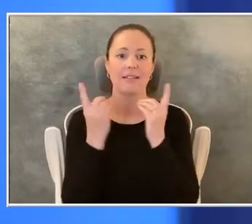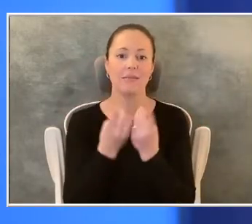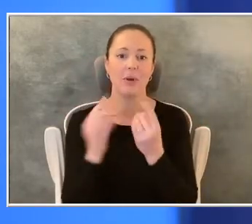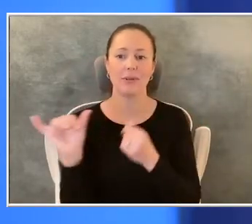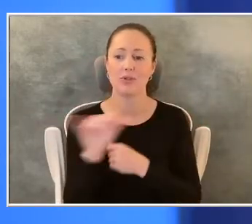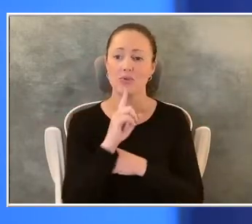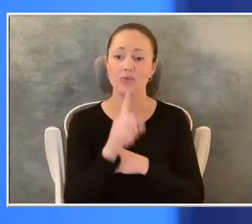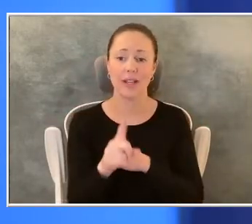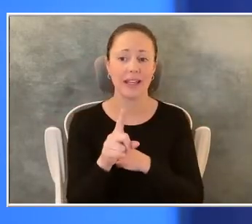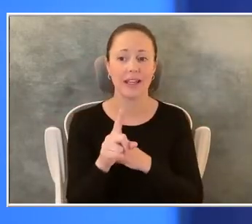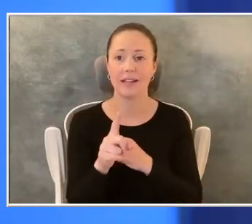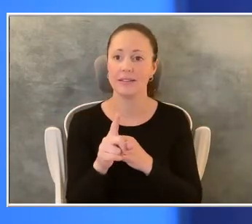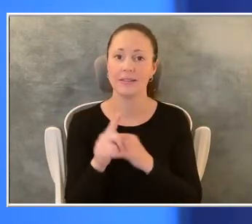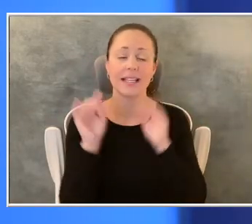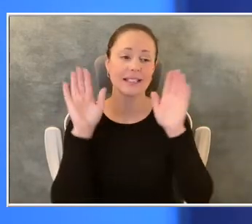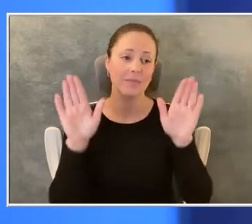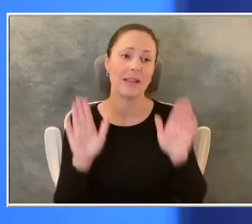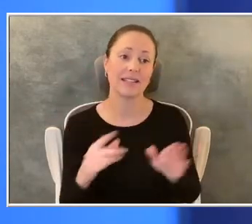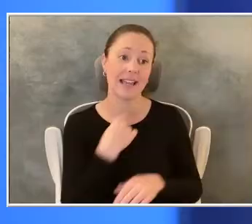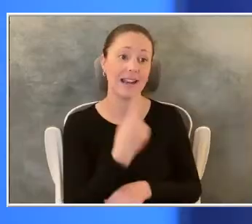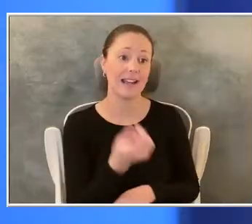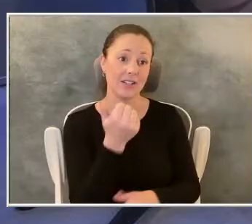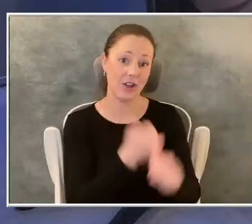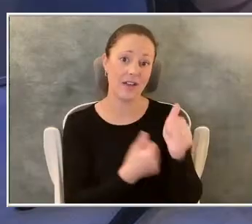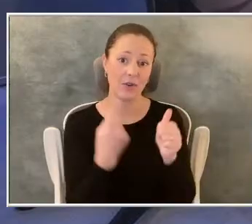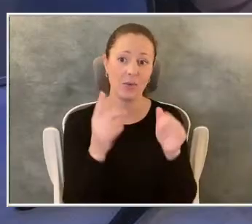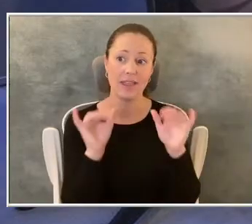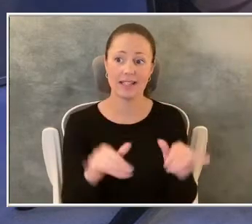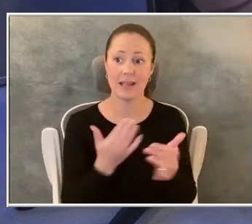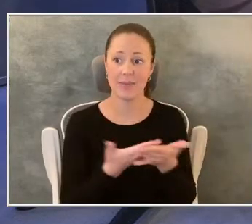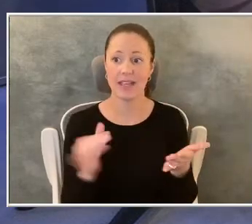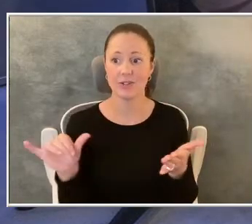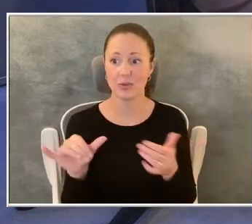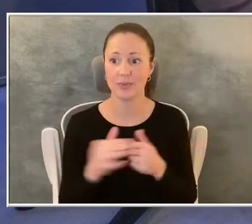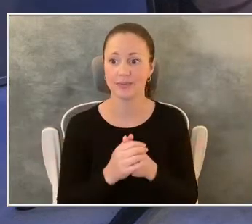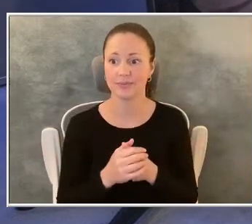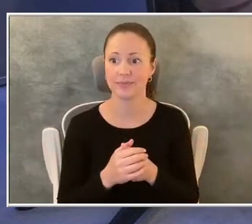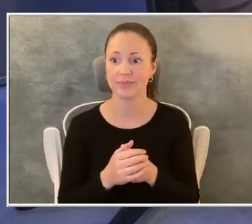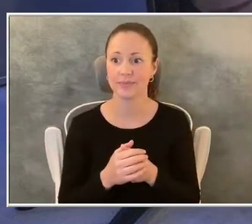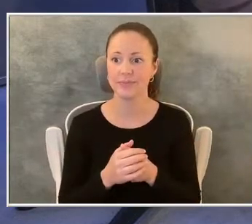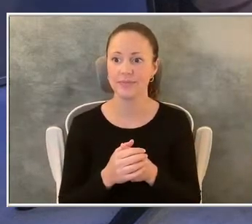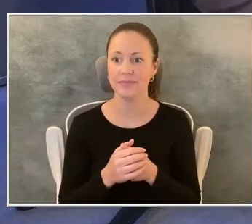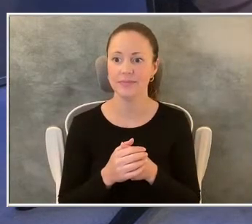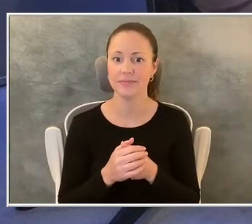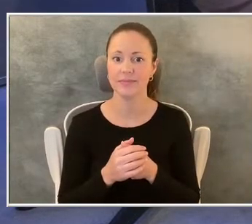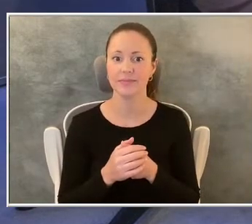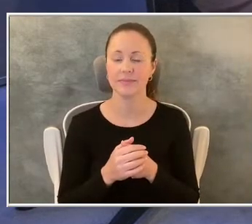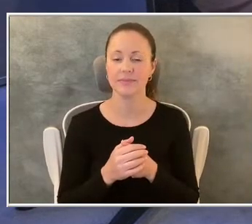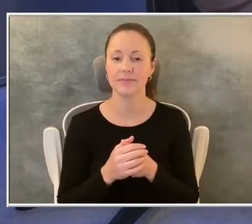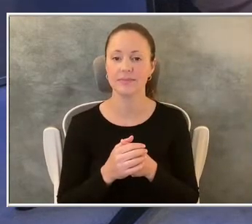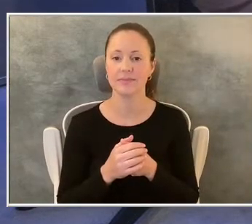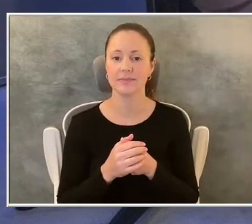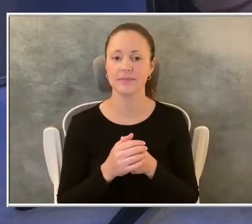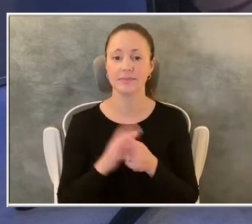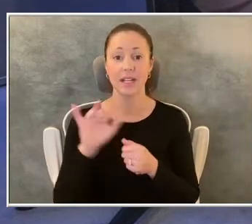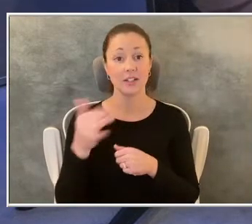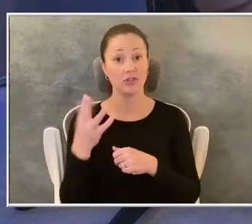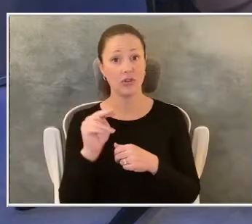and I tell everybody the same thing, it's incredible. Dr. Singh, is John's result and outcome pretty